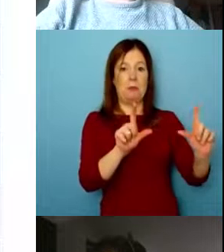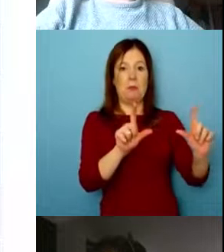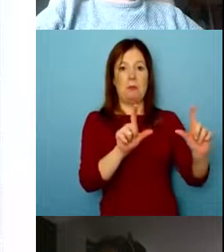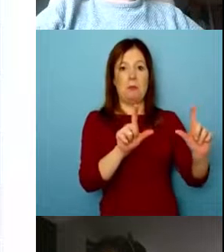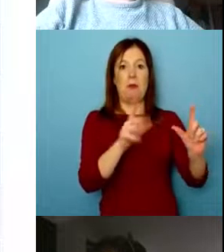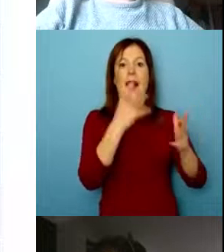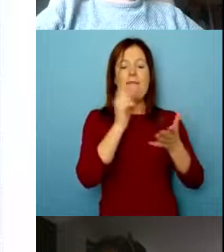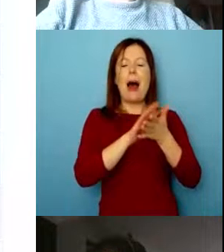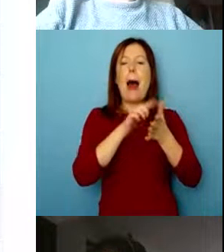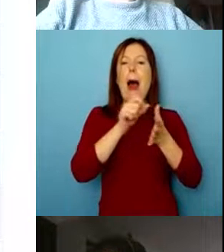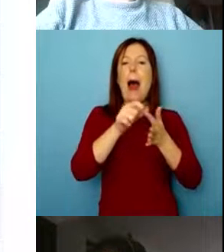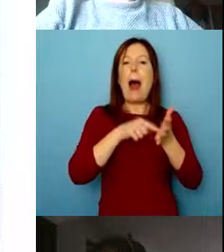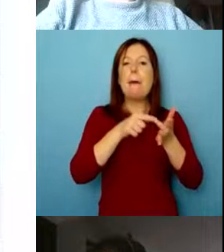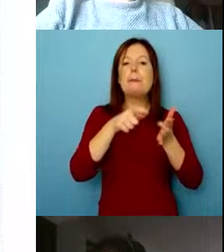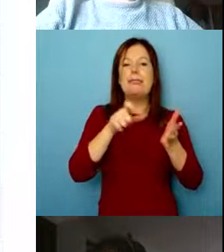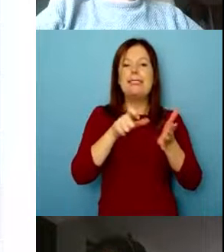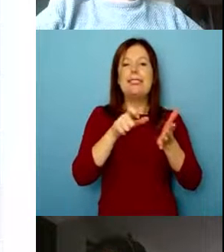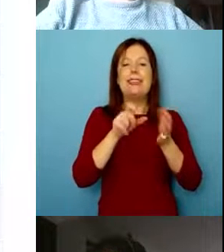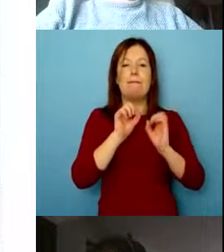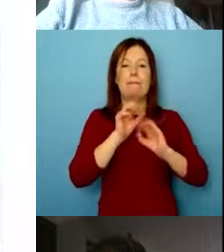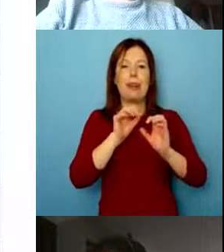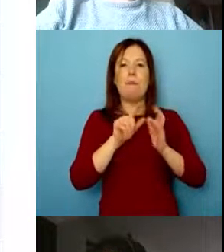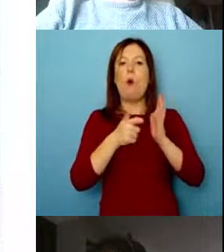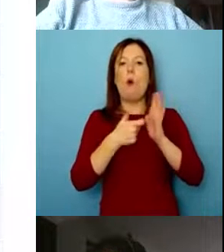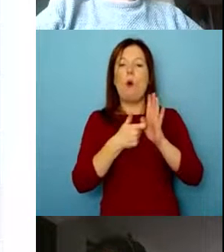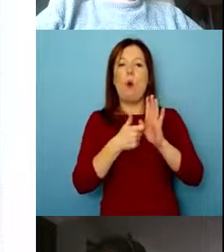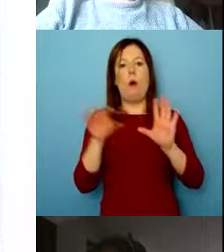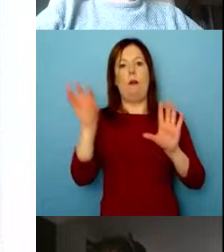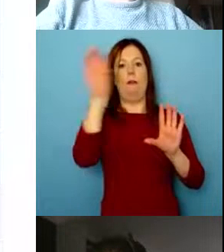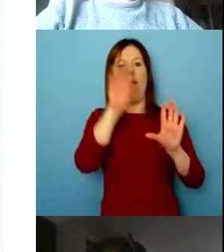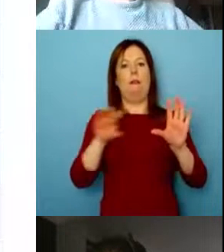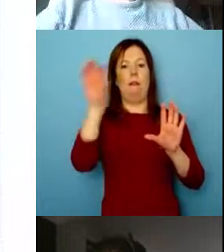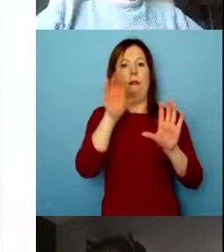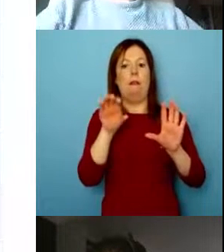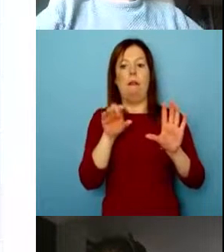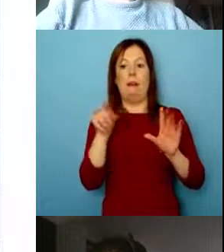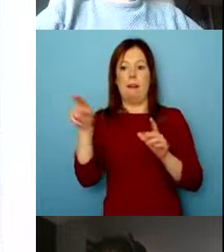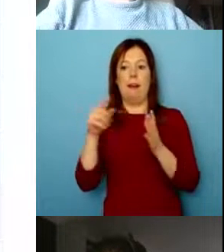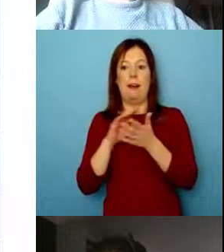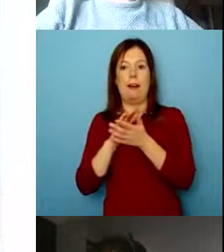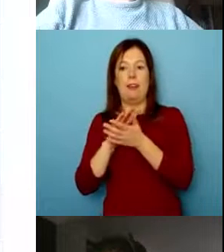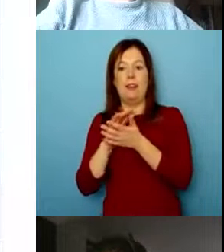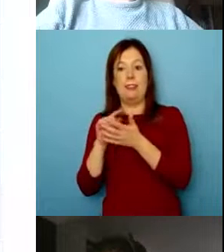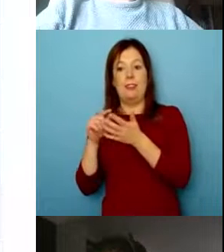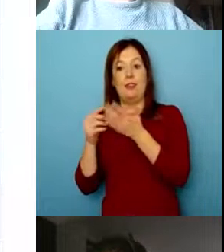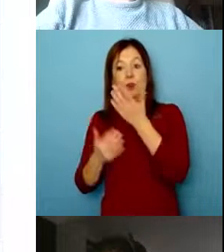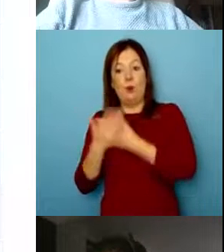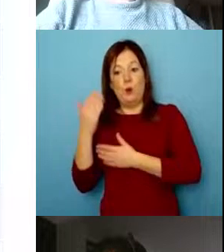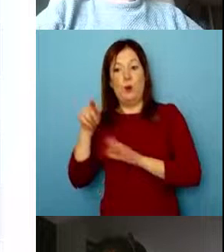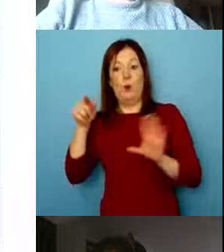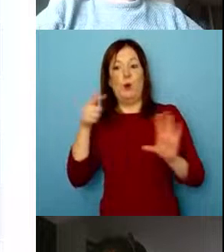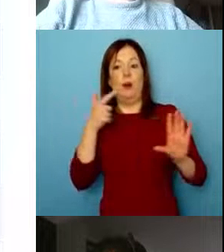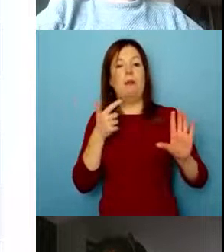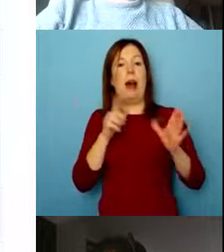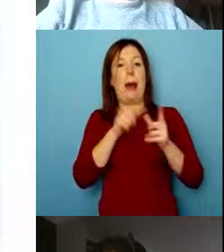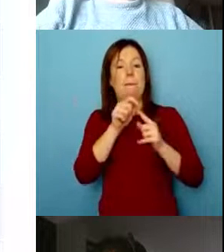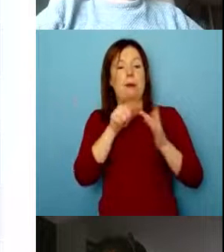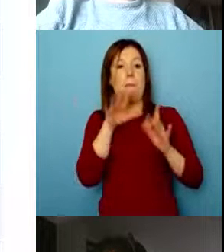haptic feedback or some visual feedback to the user, this trigger API will be able to activate those things for the